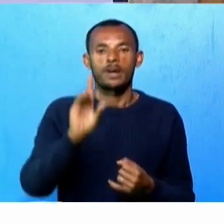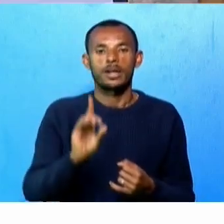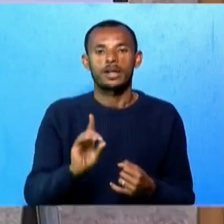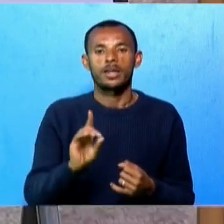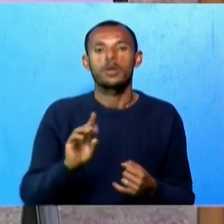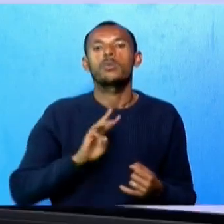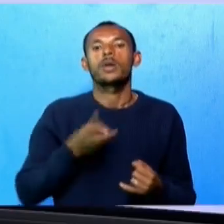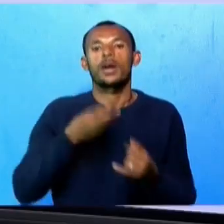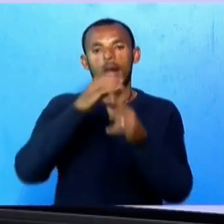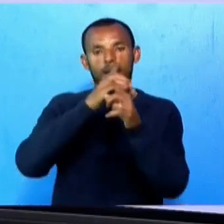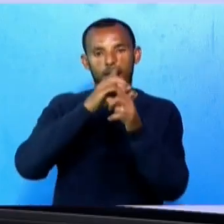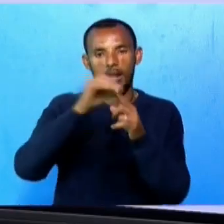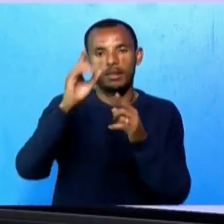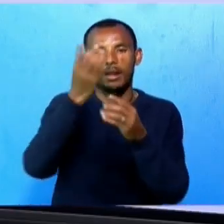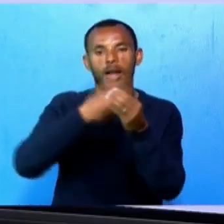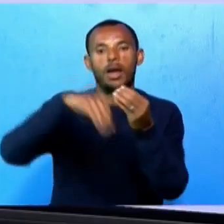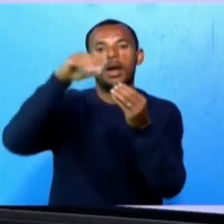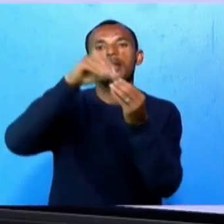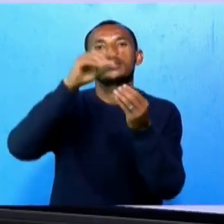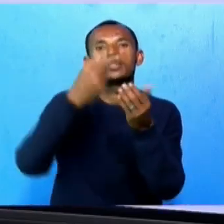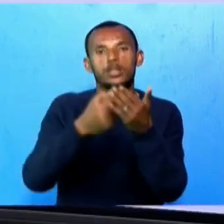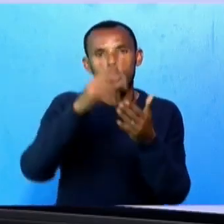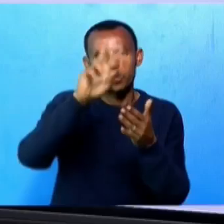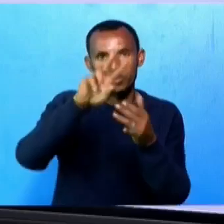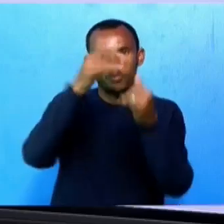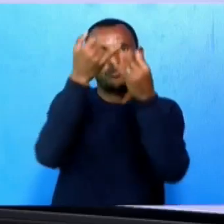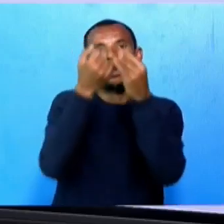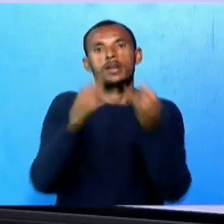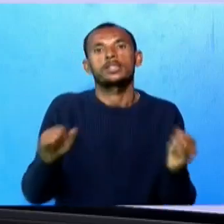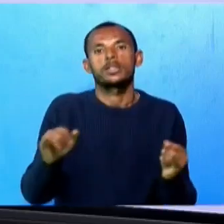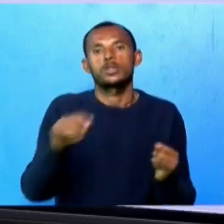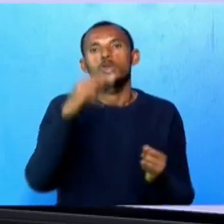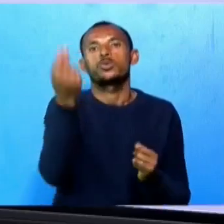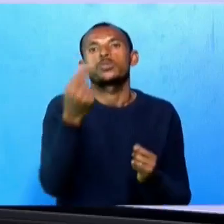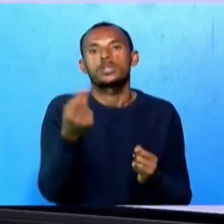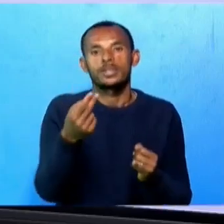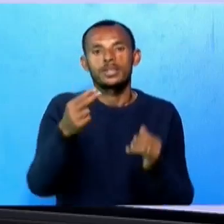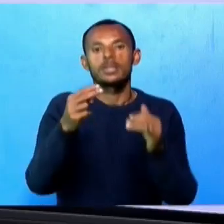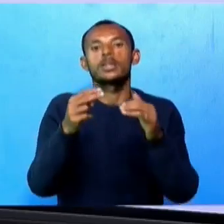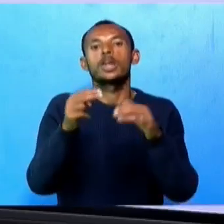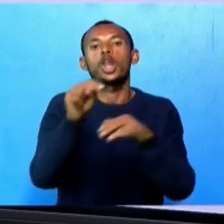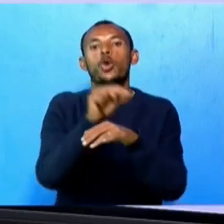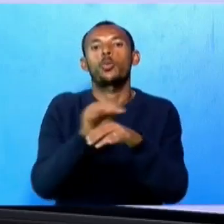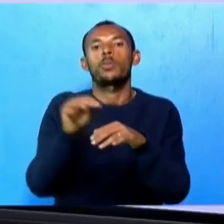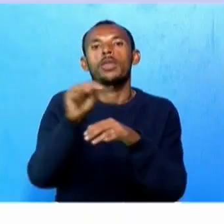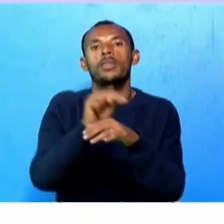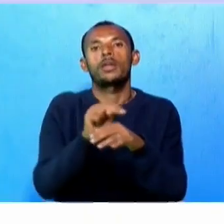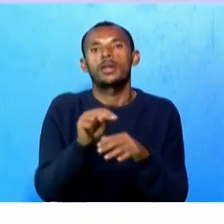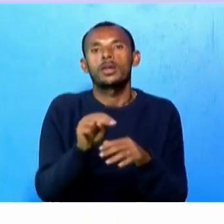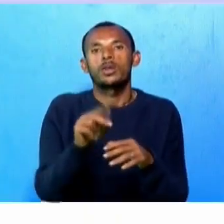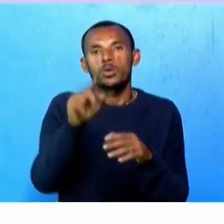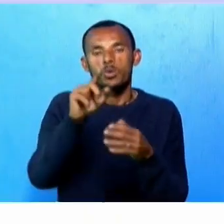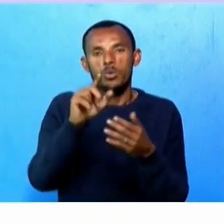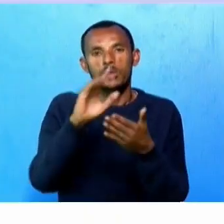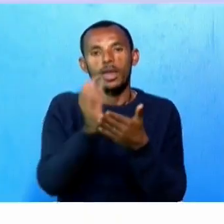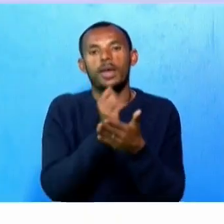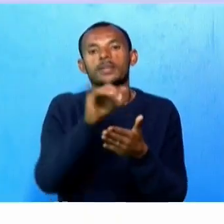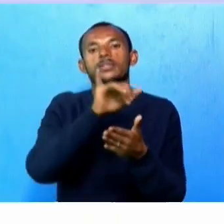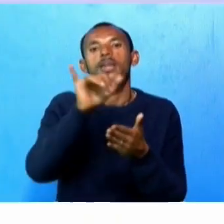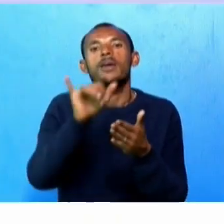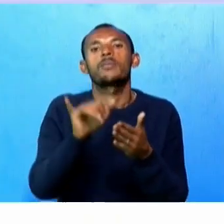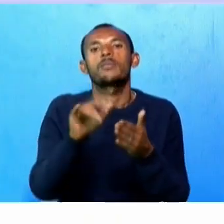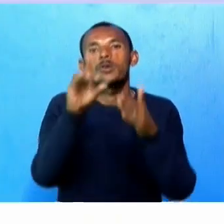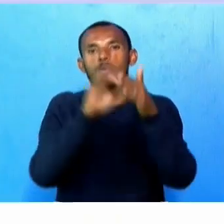can directly add these two fractions using their numerators. You take the same denominator,